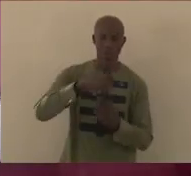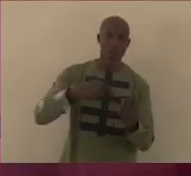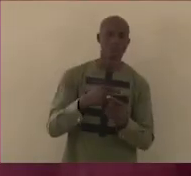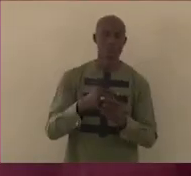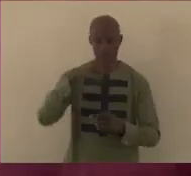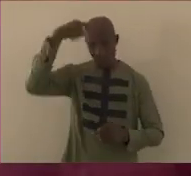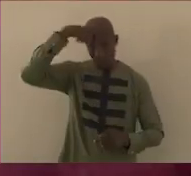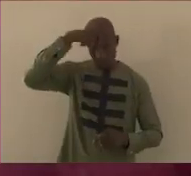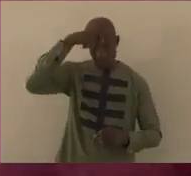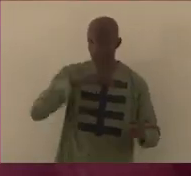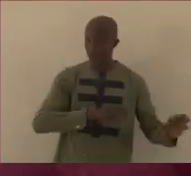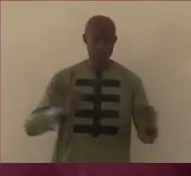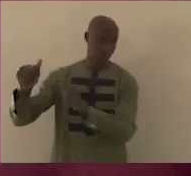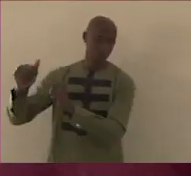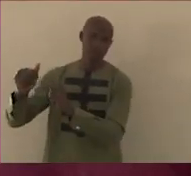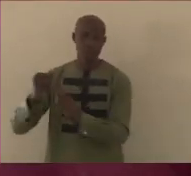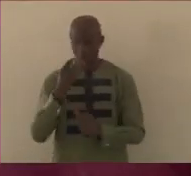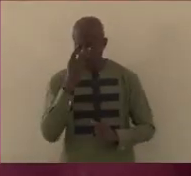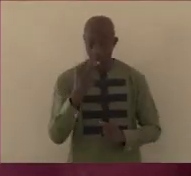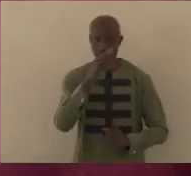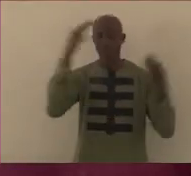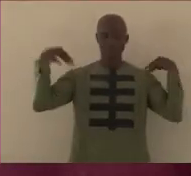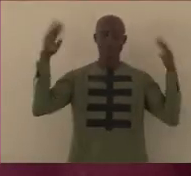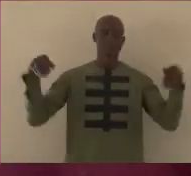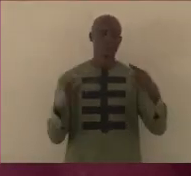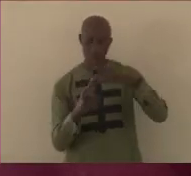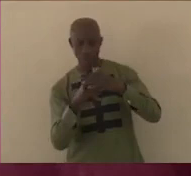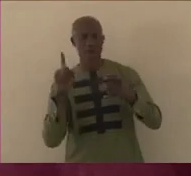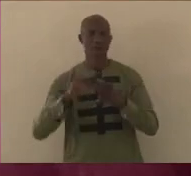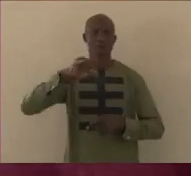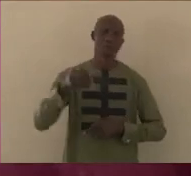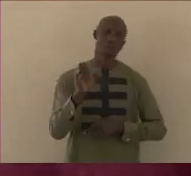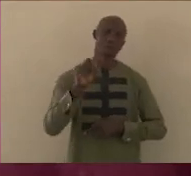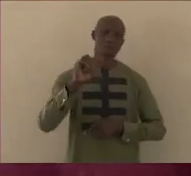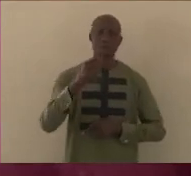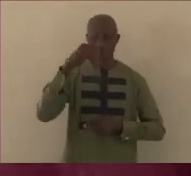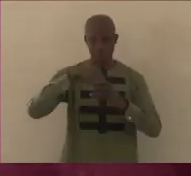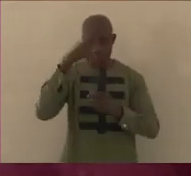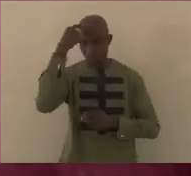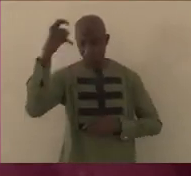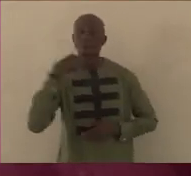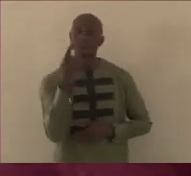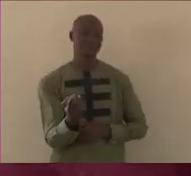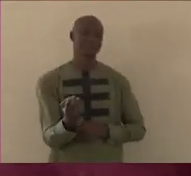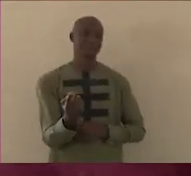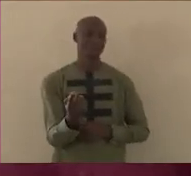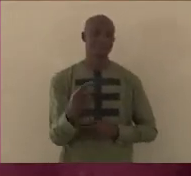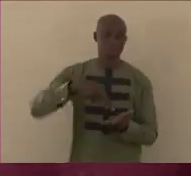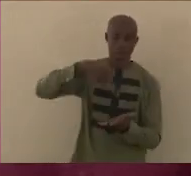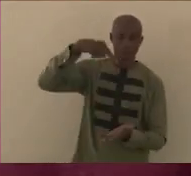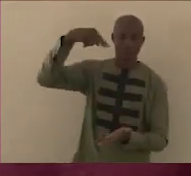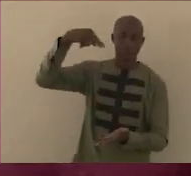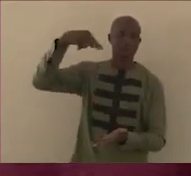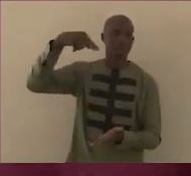When the wise men had departed, behold, an angel of the Lord appeared to Joseph in a dream and said,